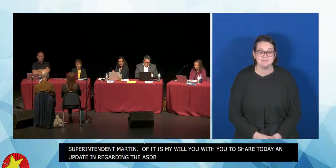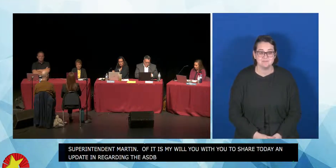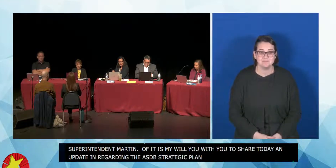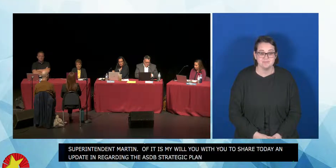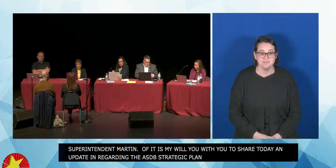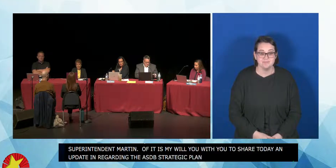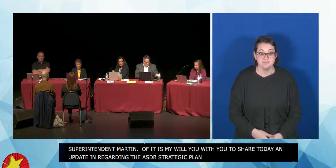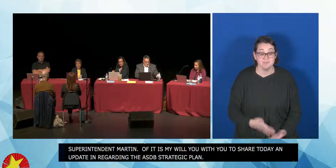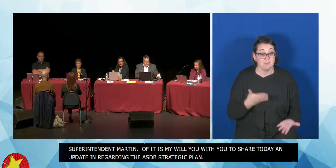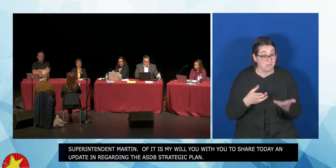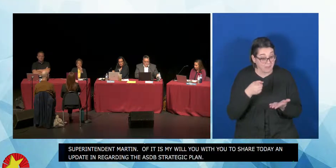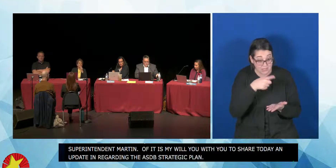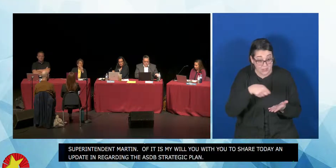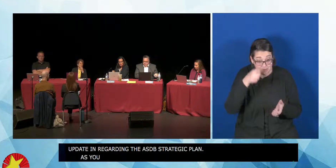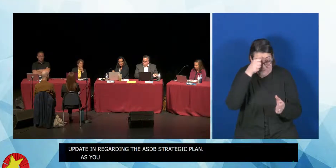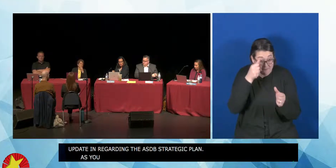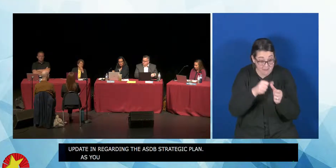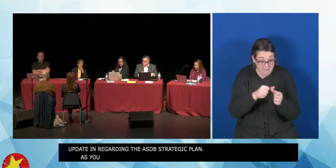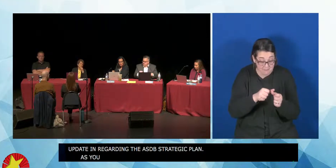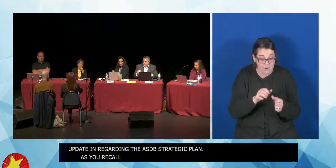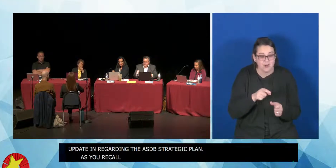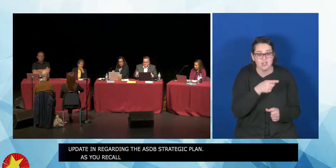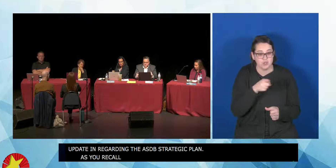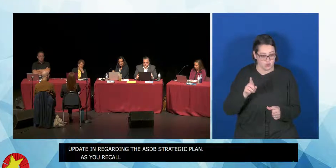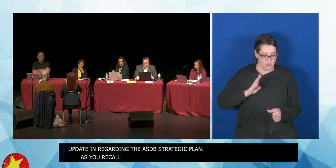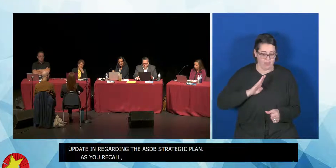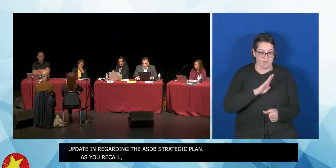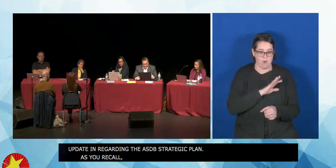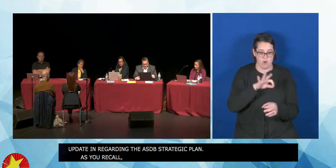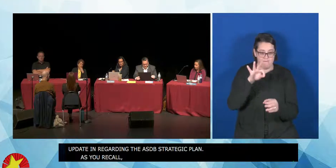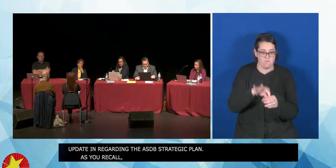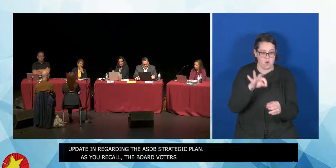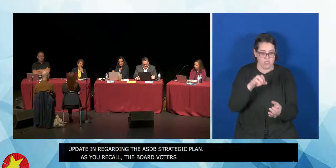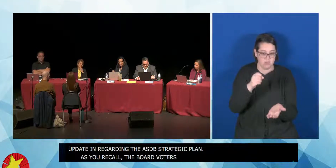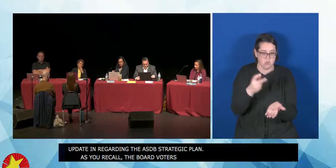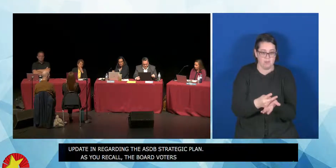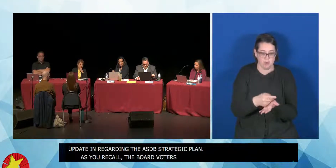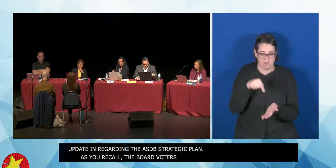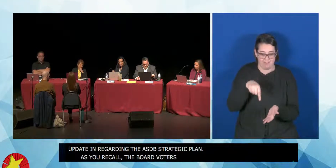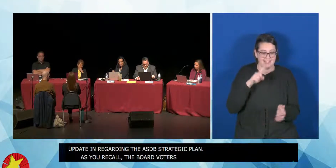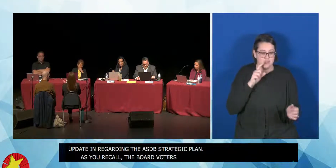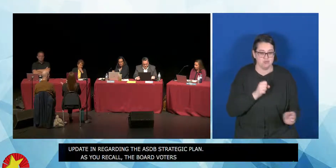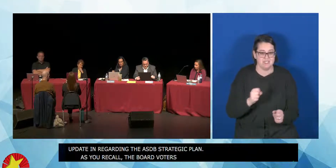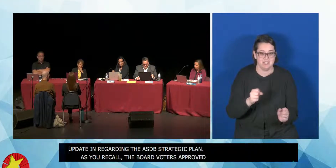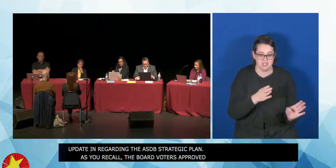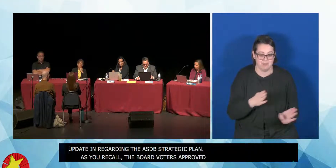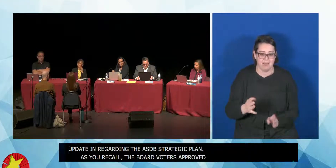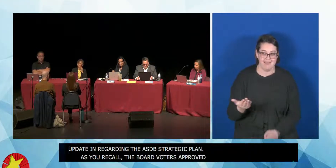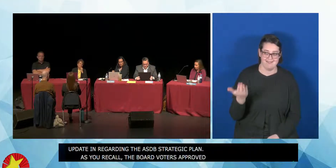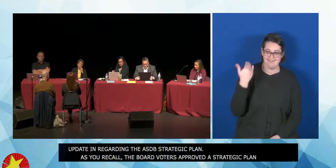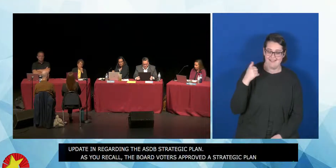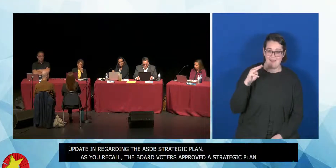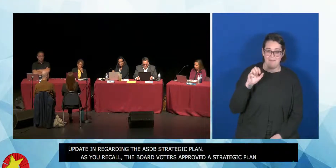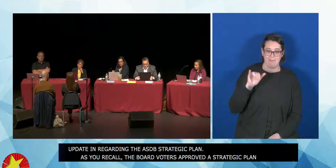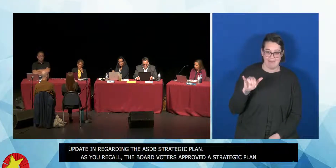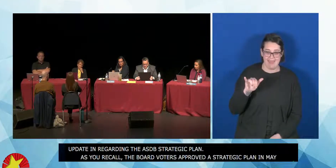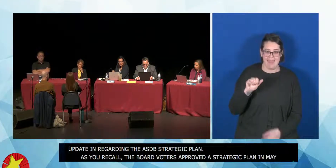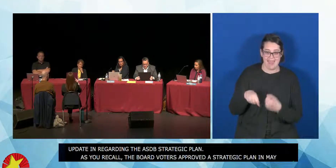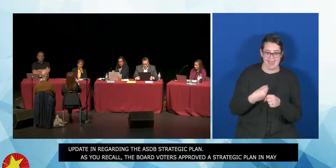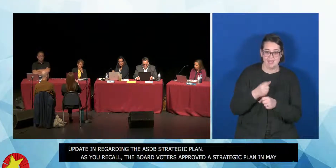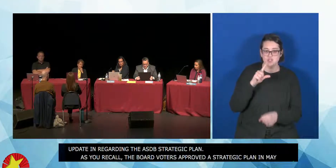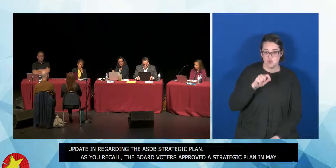you recall, the board voted to approve the new strategic plan in May 2021.